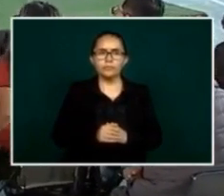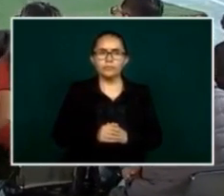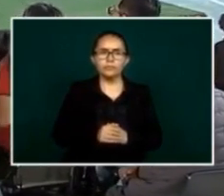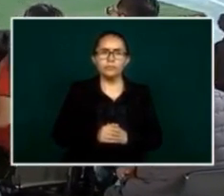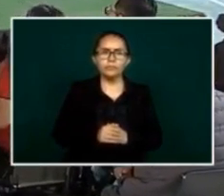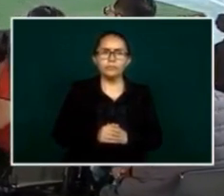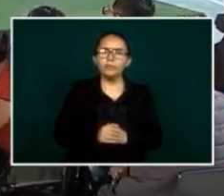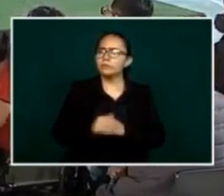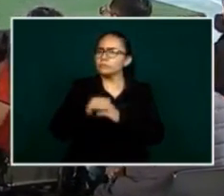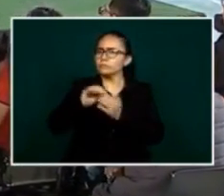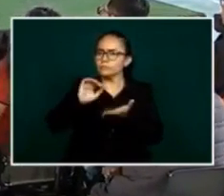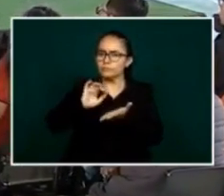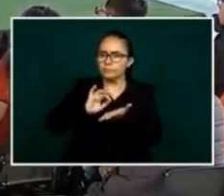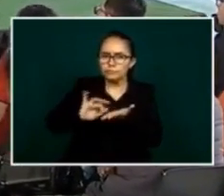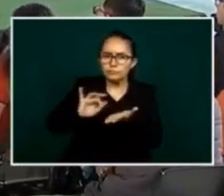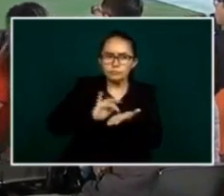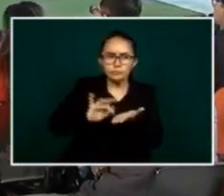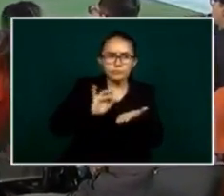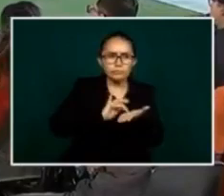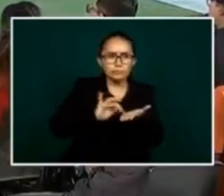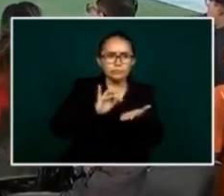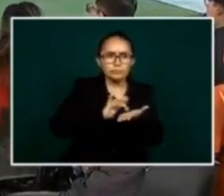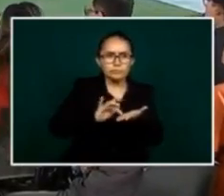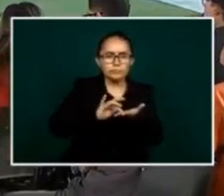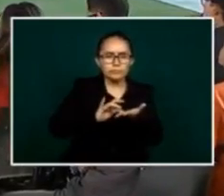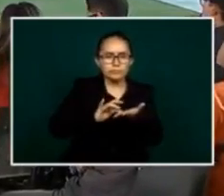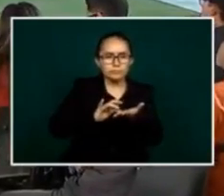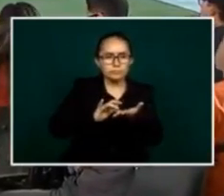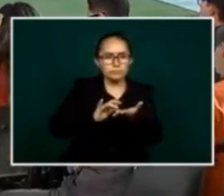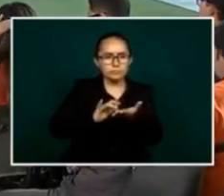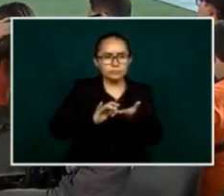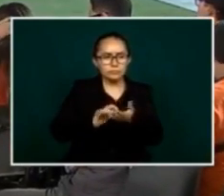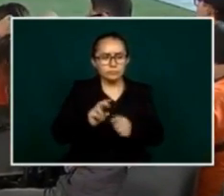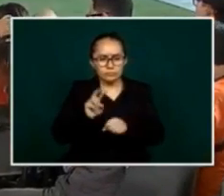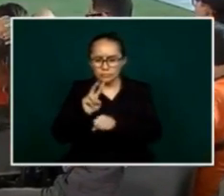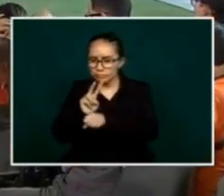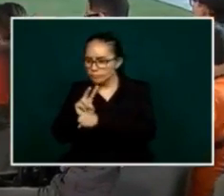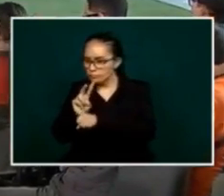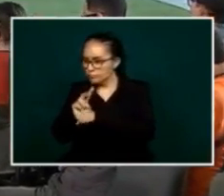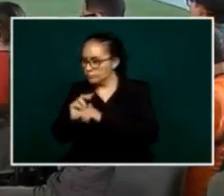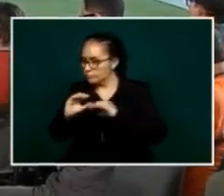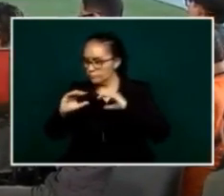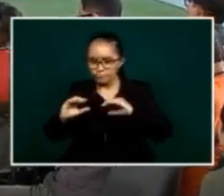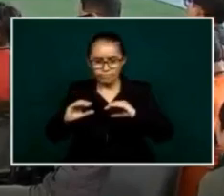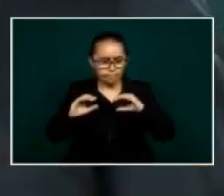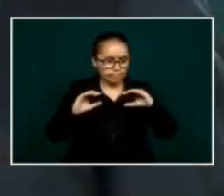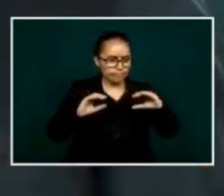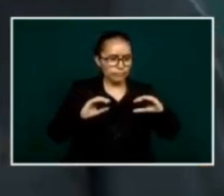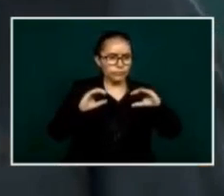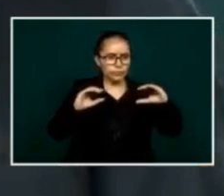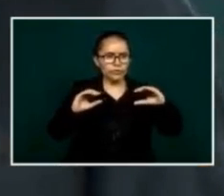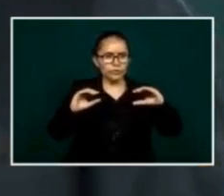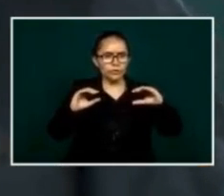and to count on the support on the Secretary of Defense and Marines